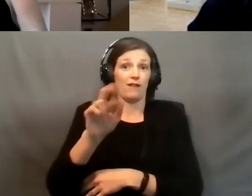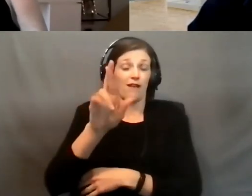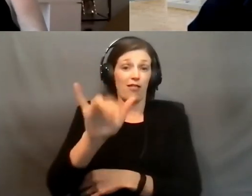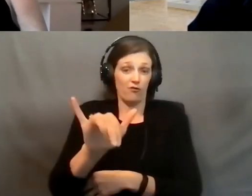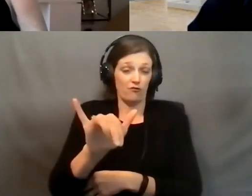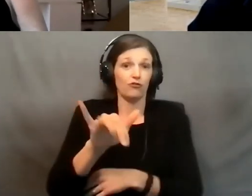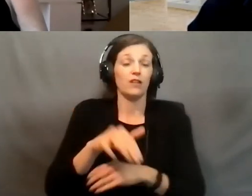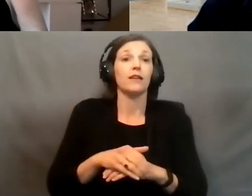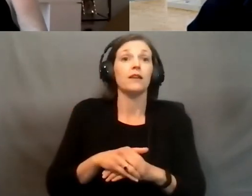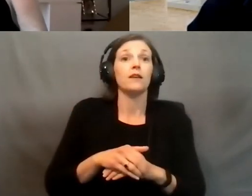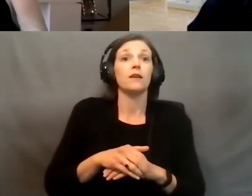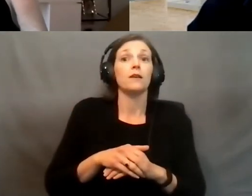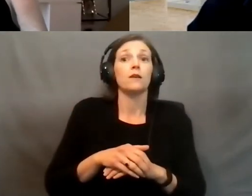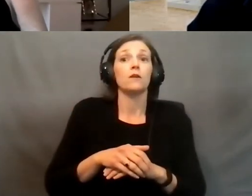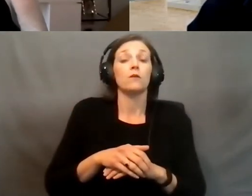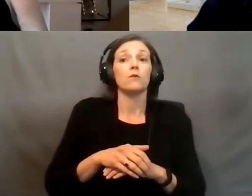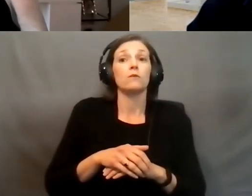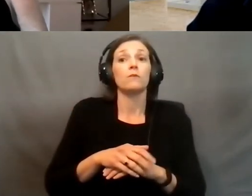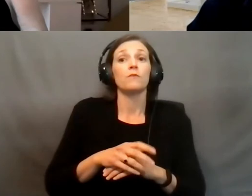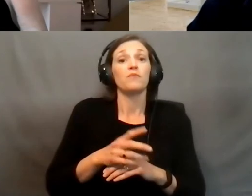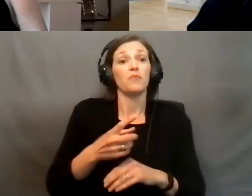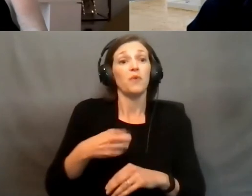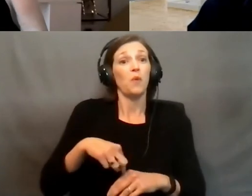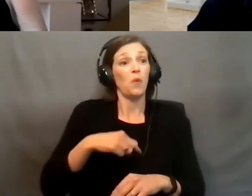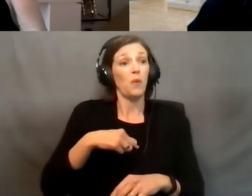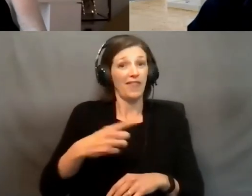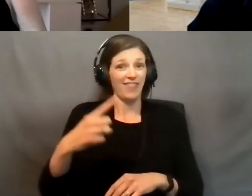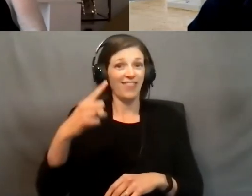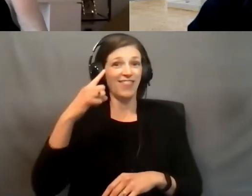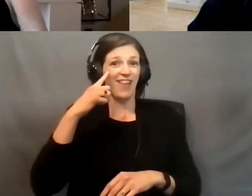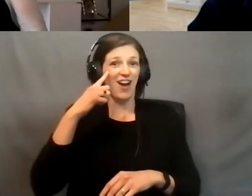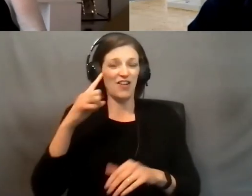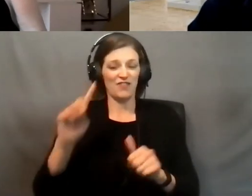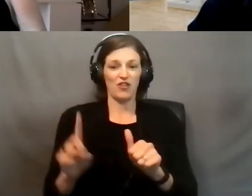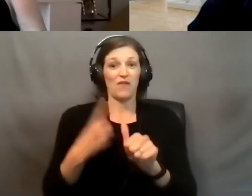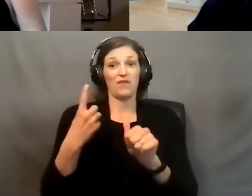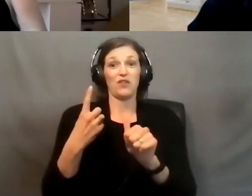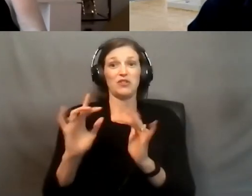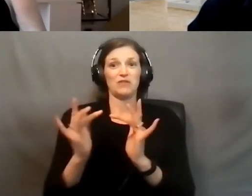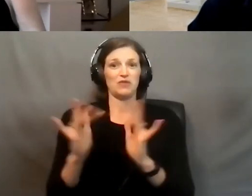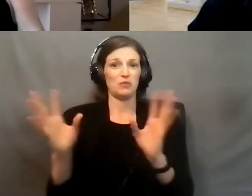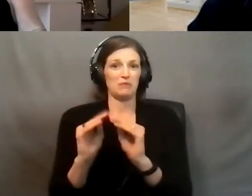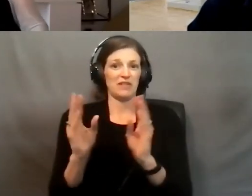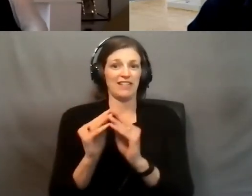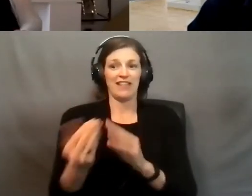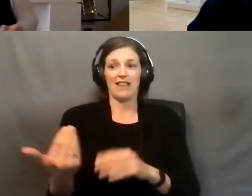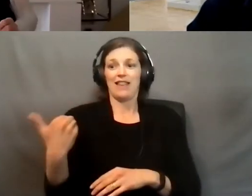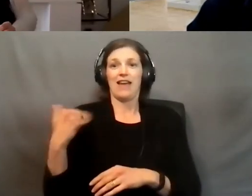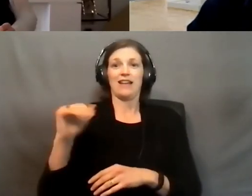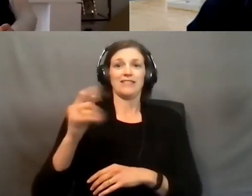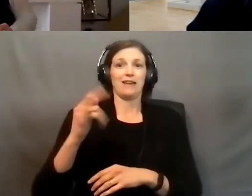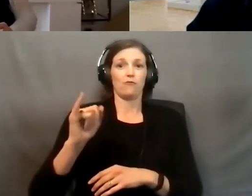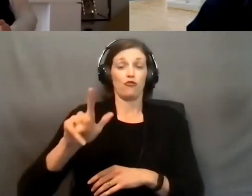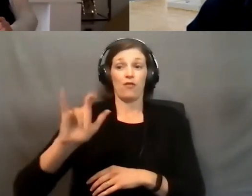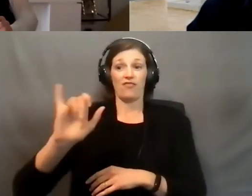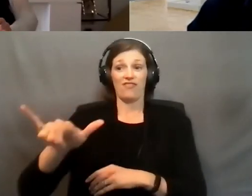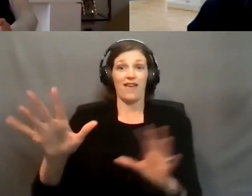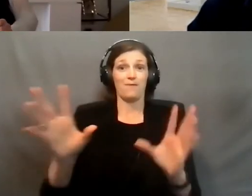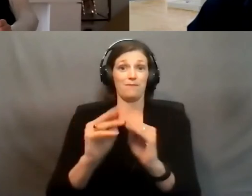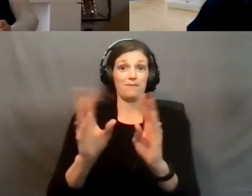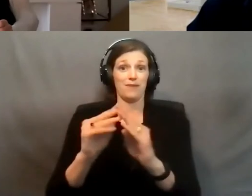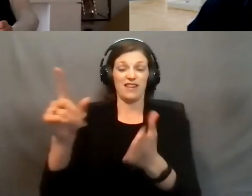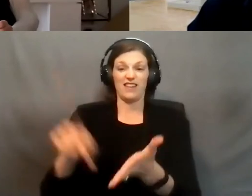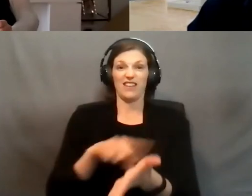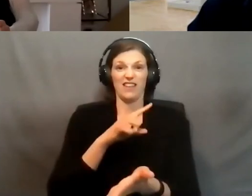what we thought was going to be for our first virtual meeting last April. When that meeting was canceled,